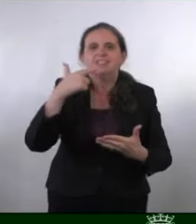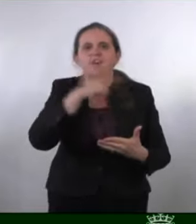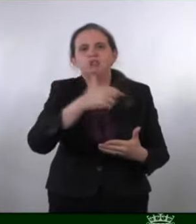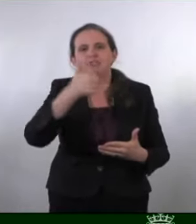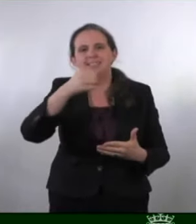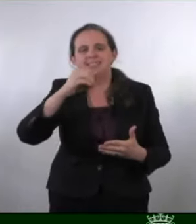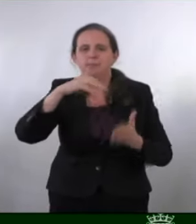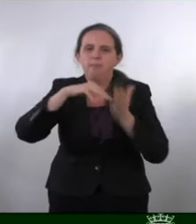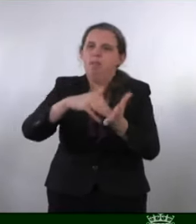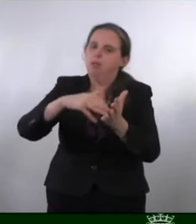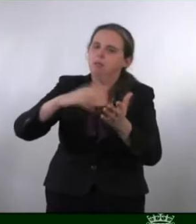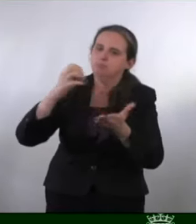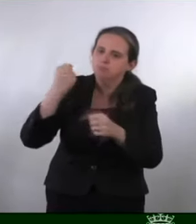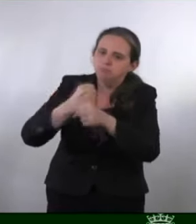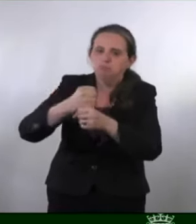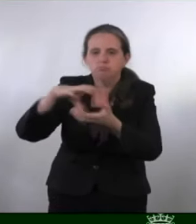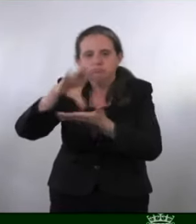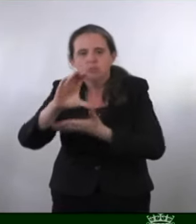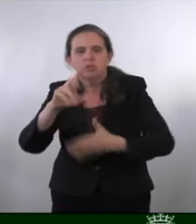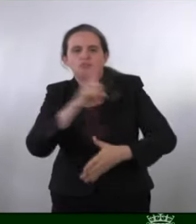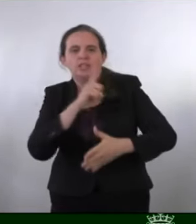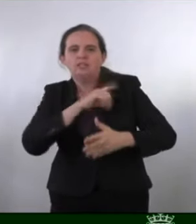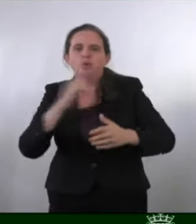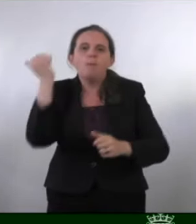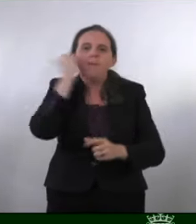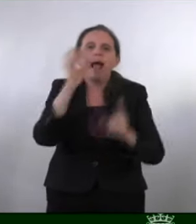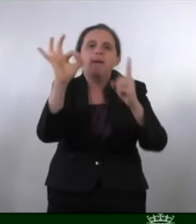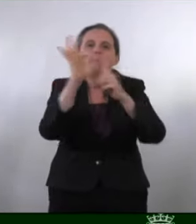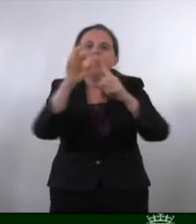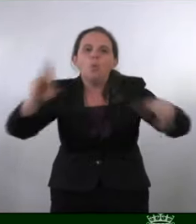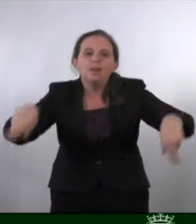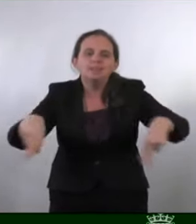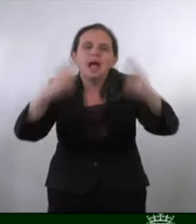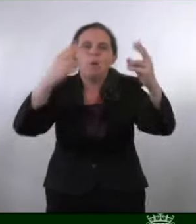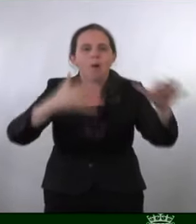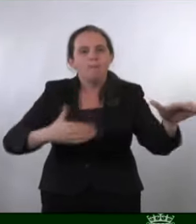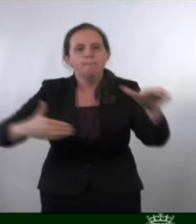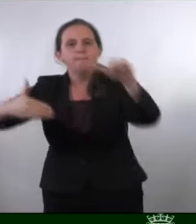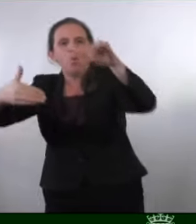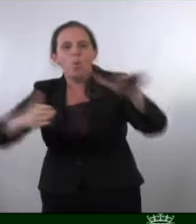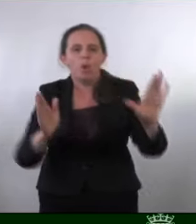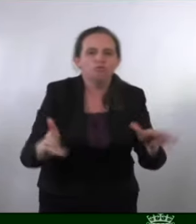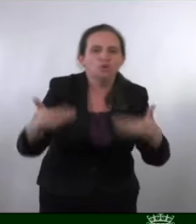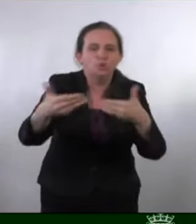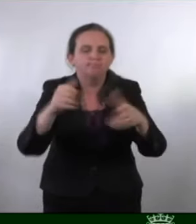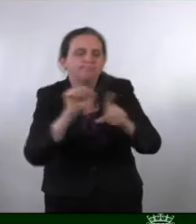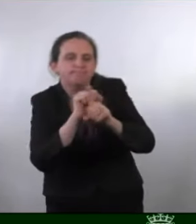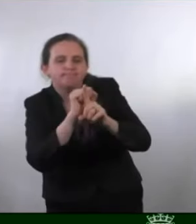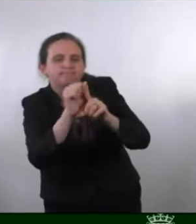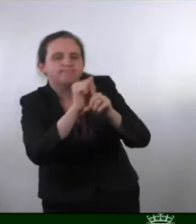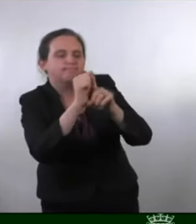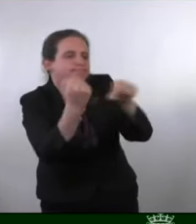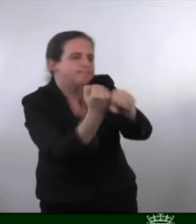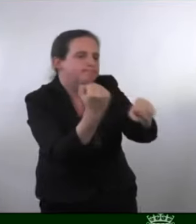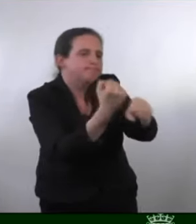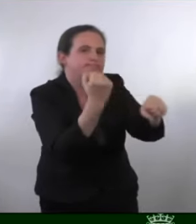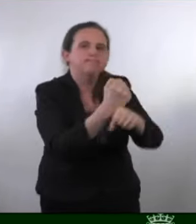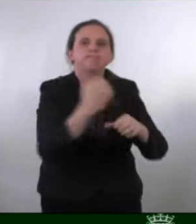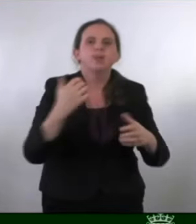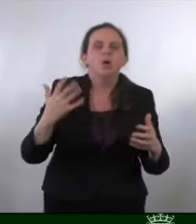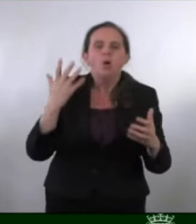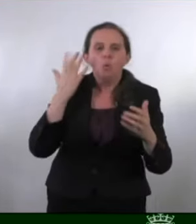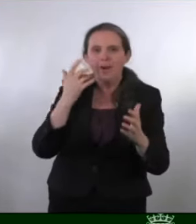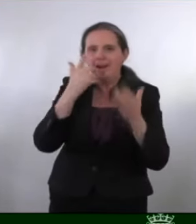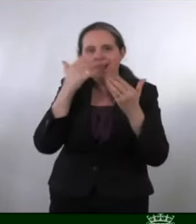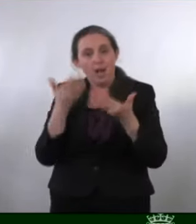support and renew the Blackpool Tower Ballroom. As soon as our local attractions can reopen, will the Prime Minister join me in the UK's